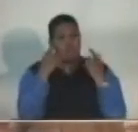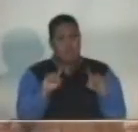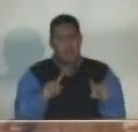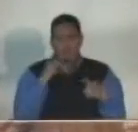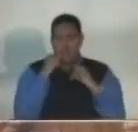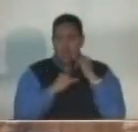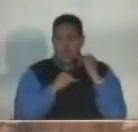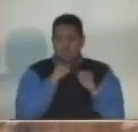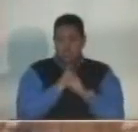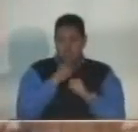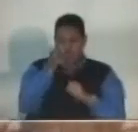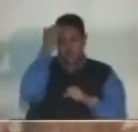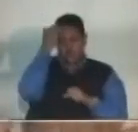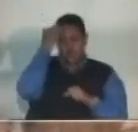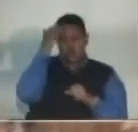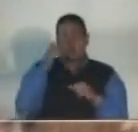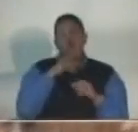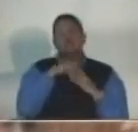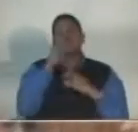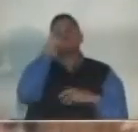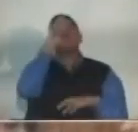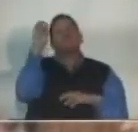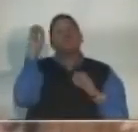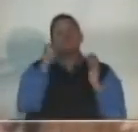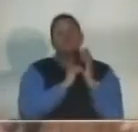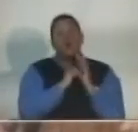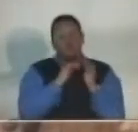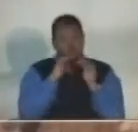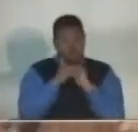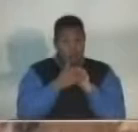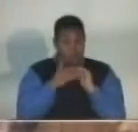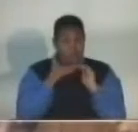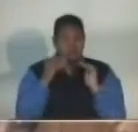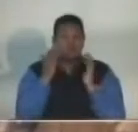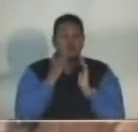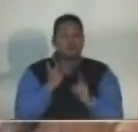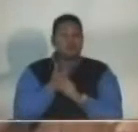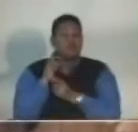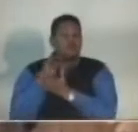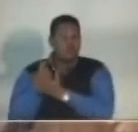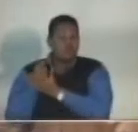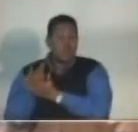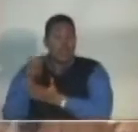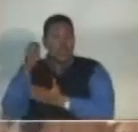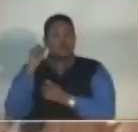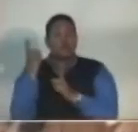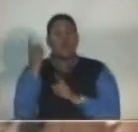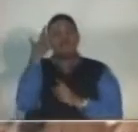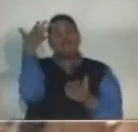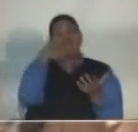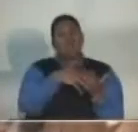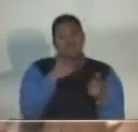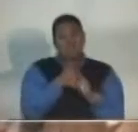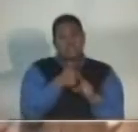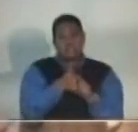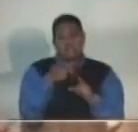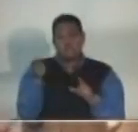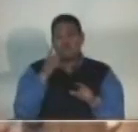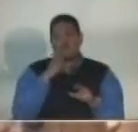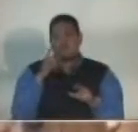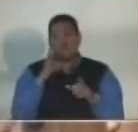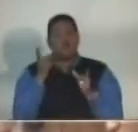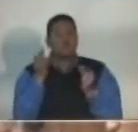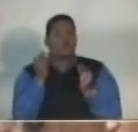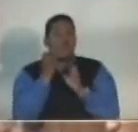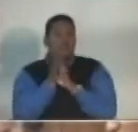Last year, out of almost 40,000 Jamaicans graduating from high school, only 5,000 had sat an exit